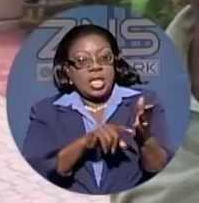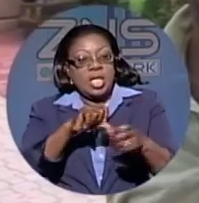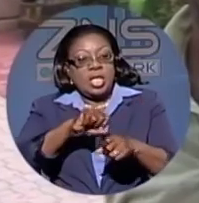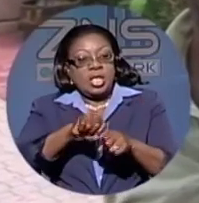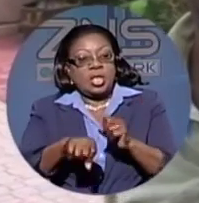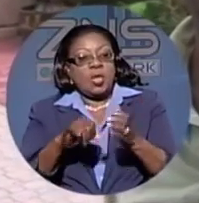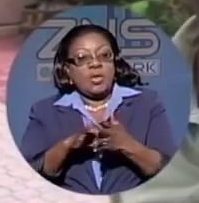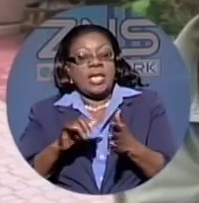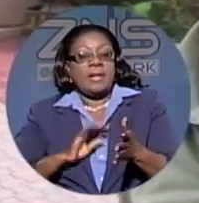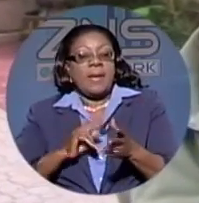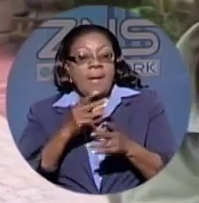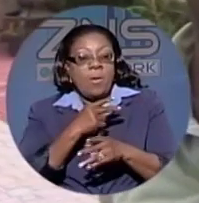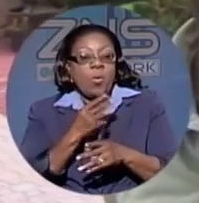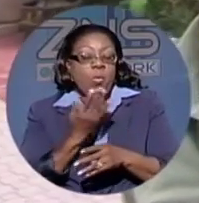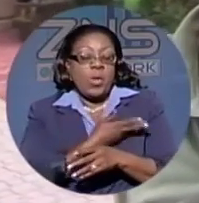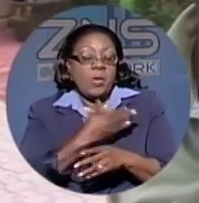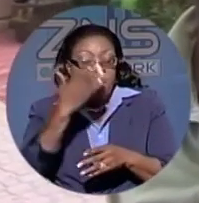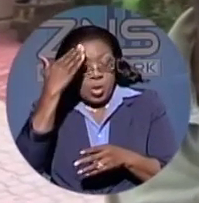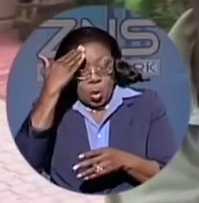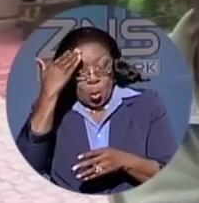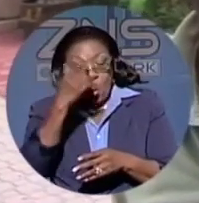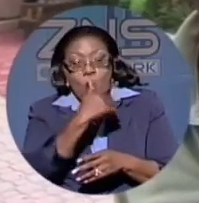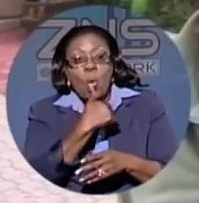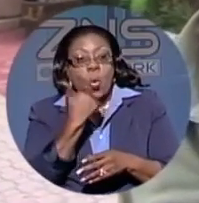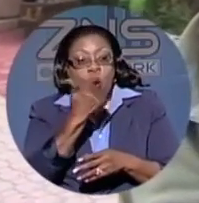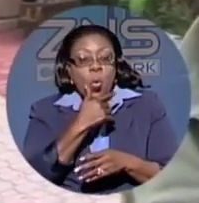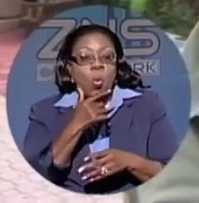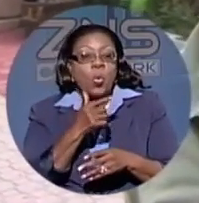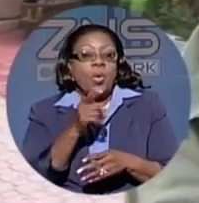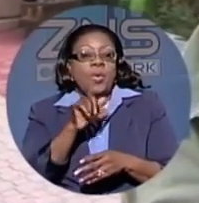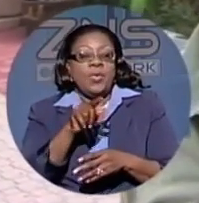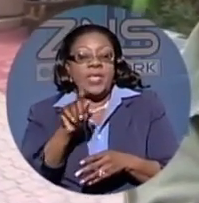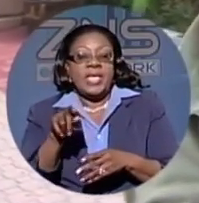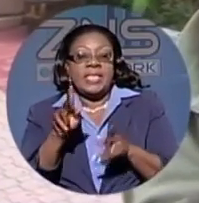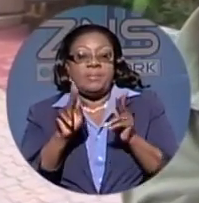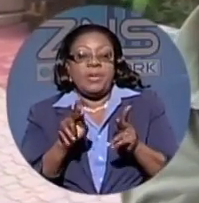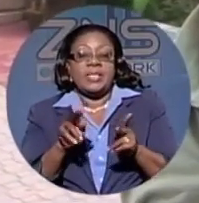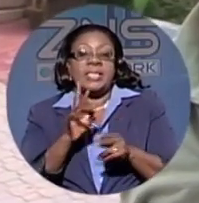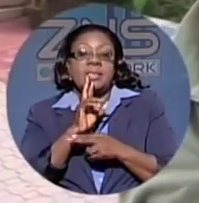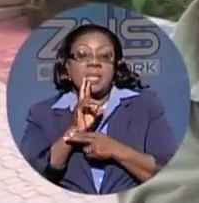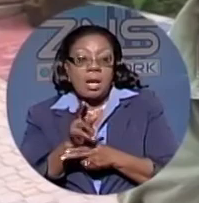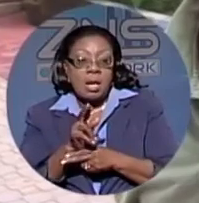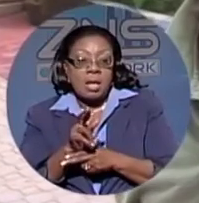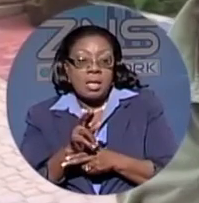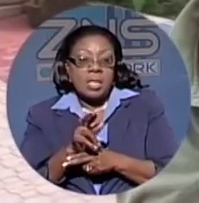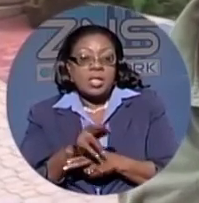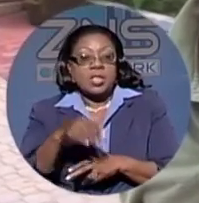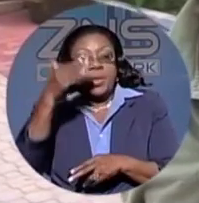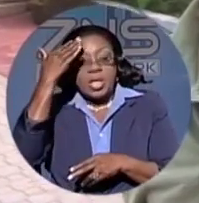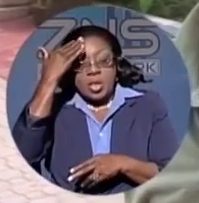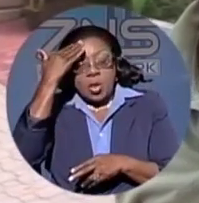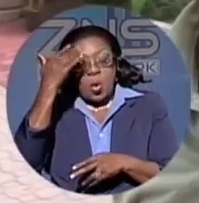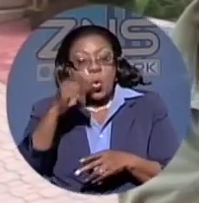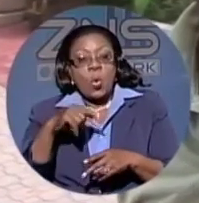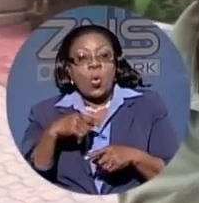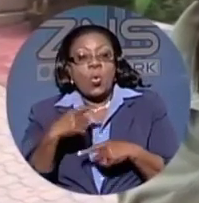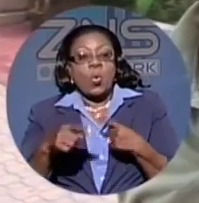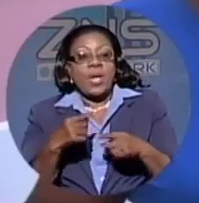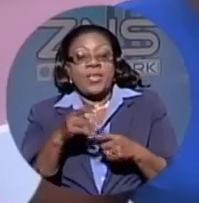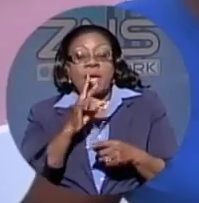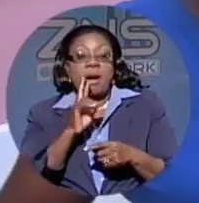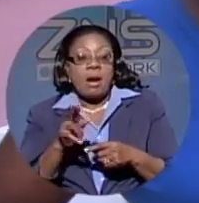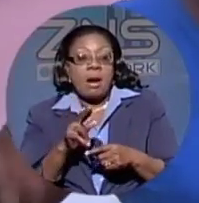looking out for, and we'll be much more protective while they are in the area, and be vigilant for these